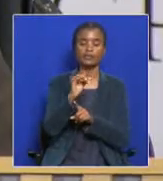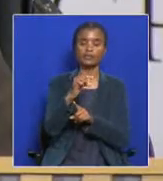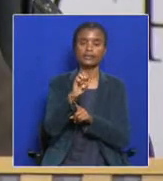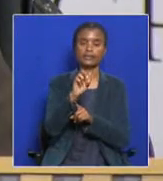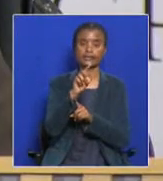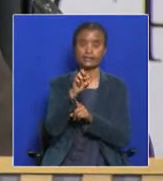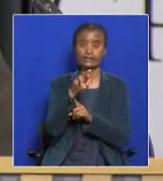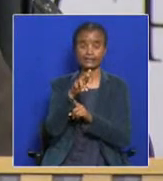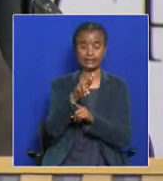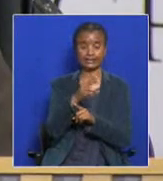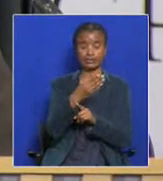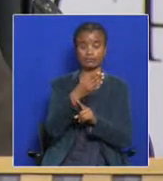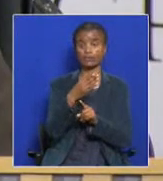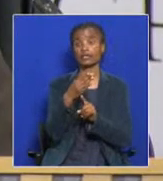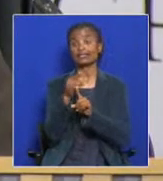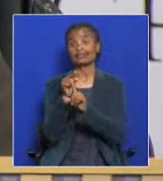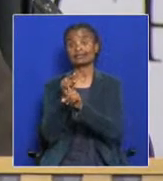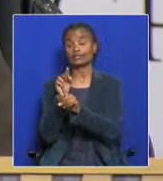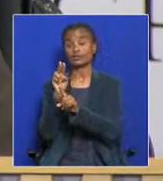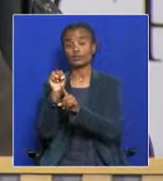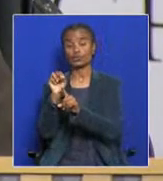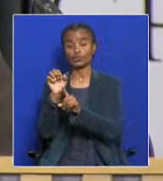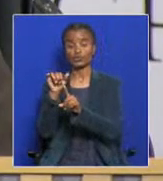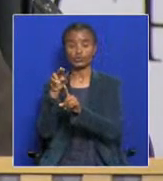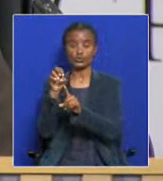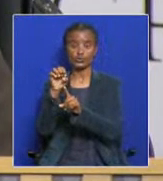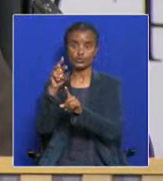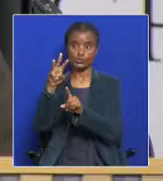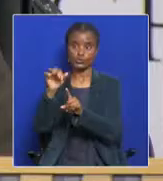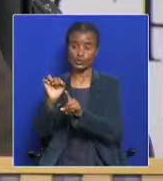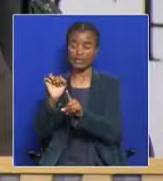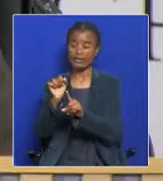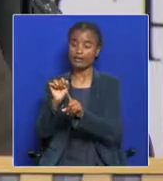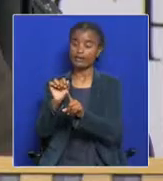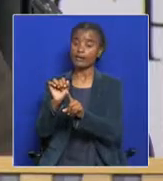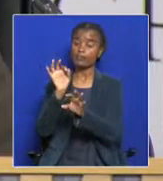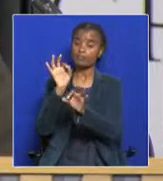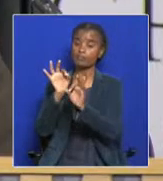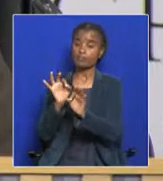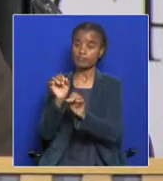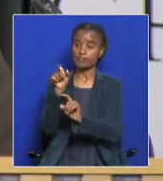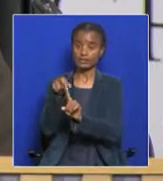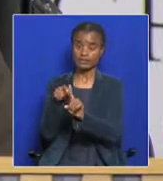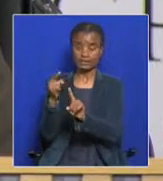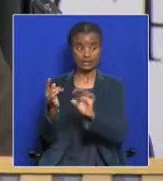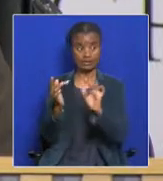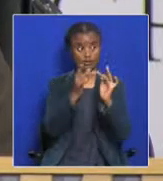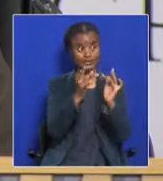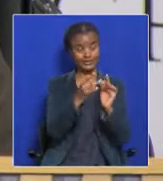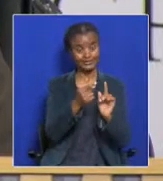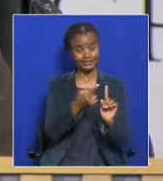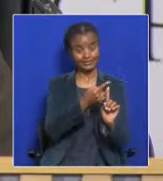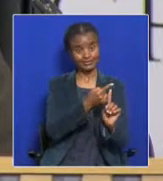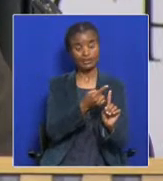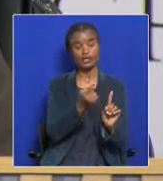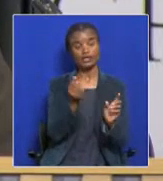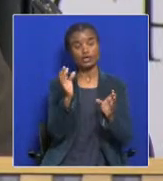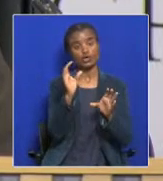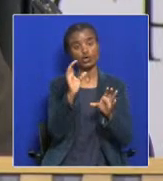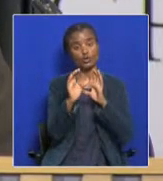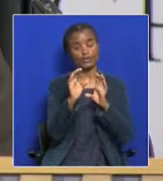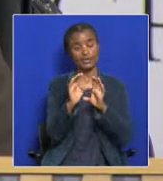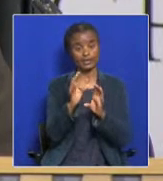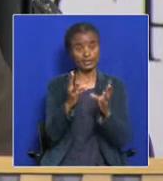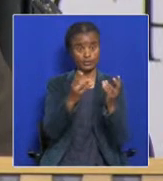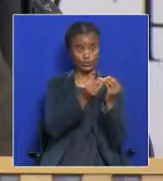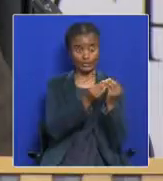correct person or the appropriate person in terms of authority to communicate with. that is correct. This person that you were